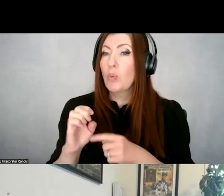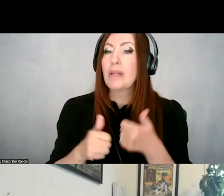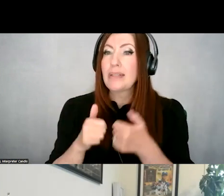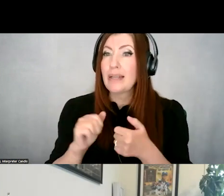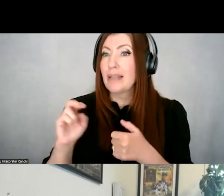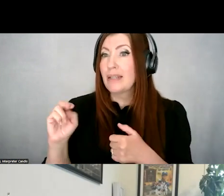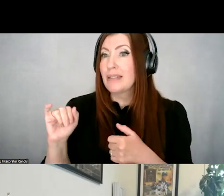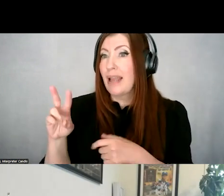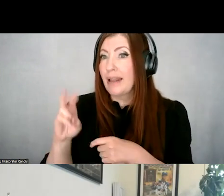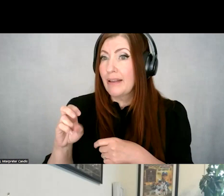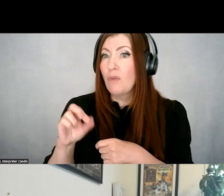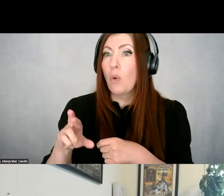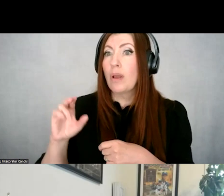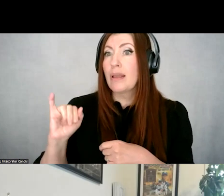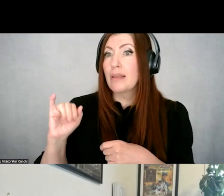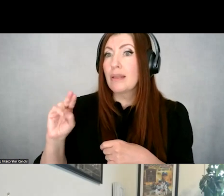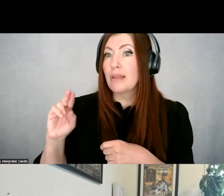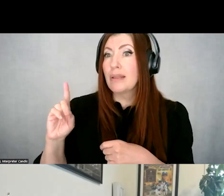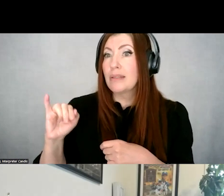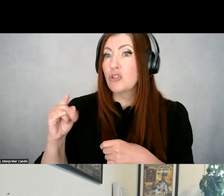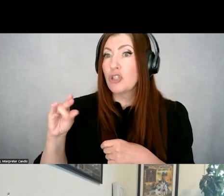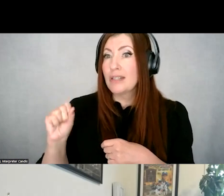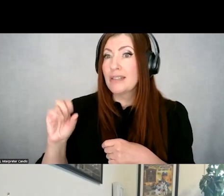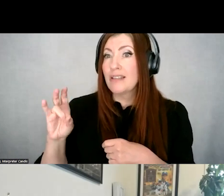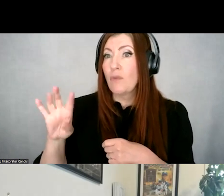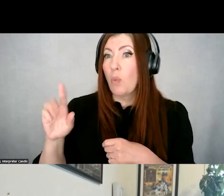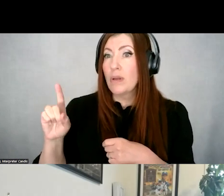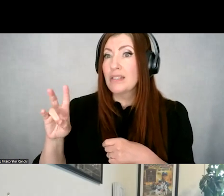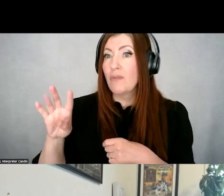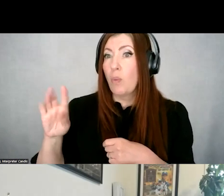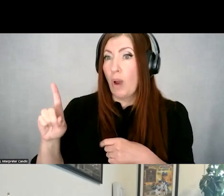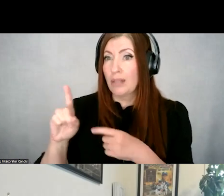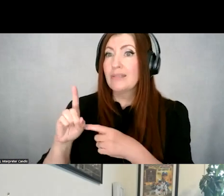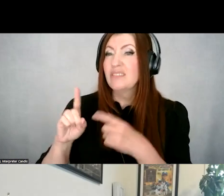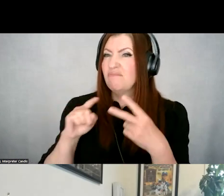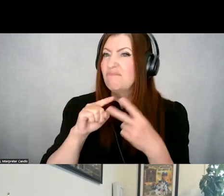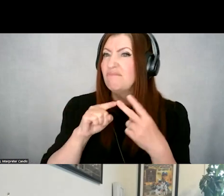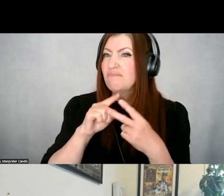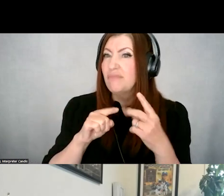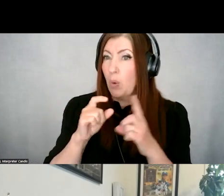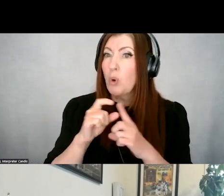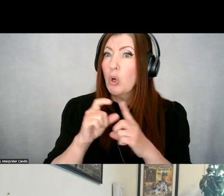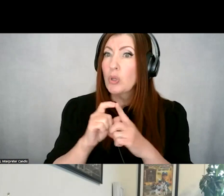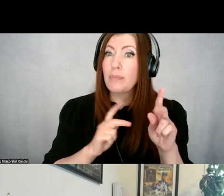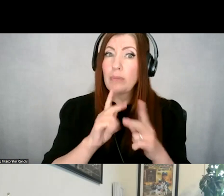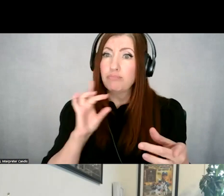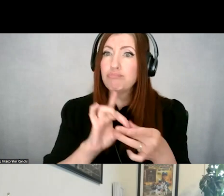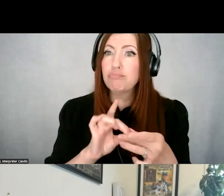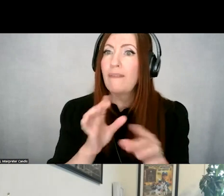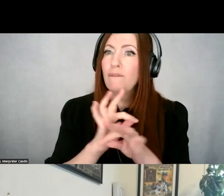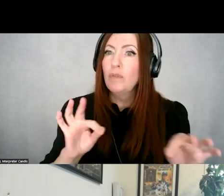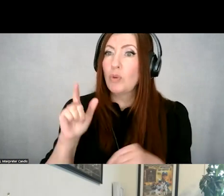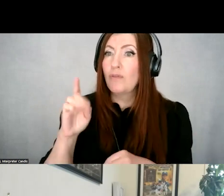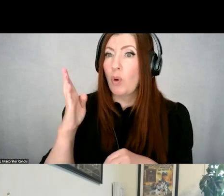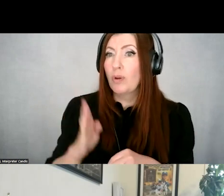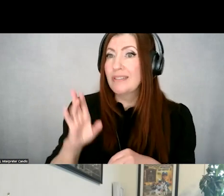native or text indigenous to 741-741, and people will get connected to free 24/7